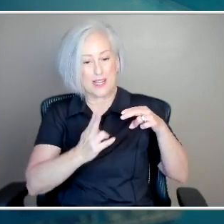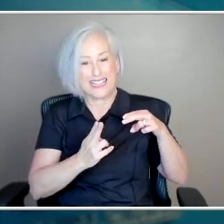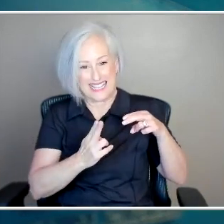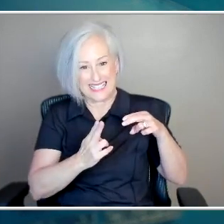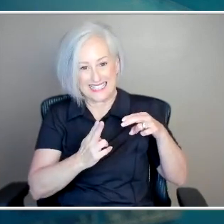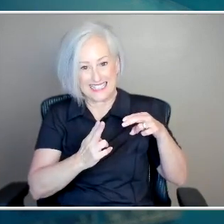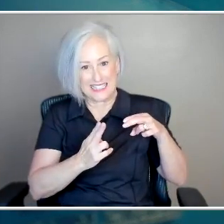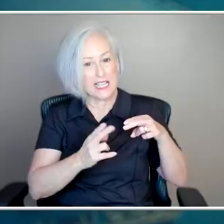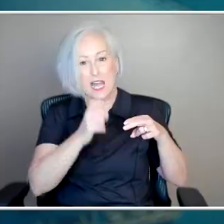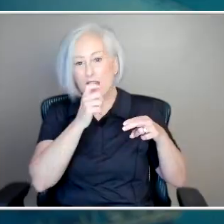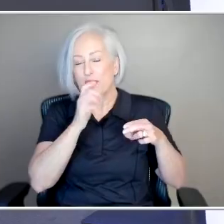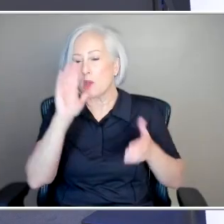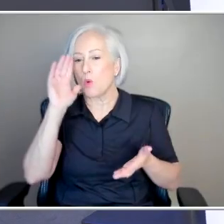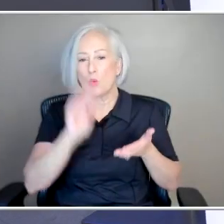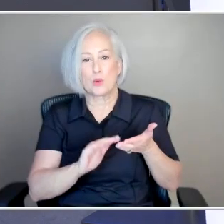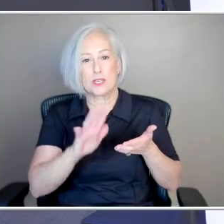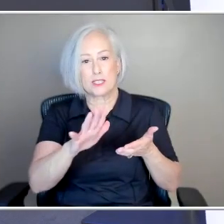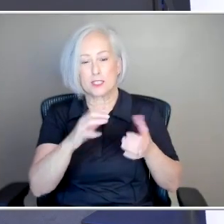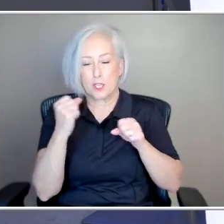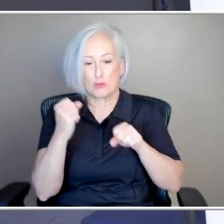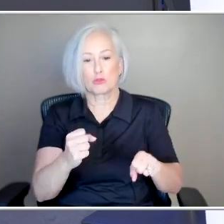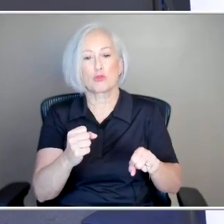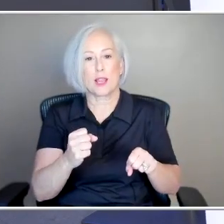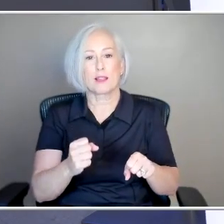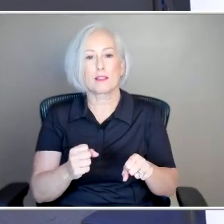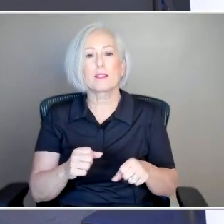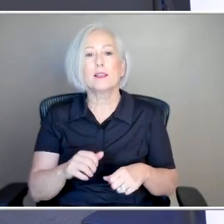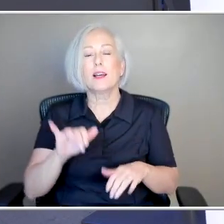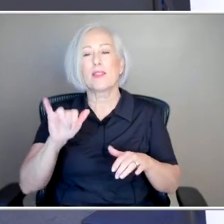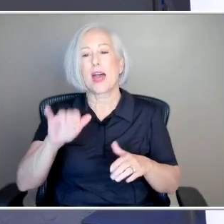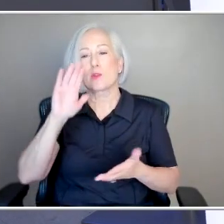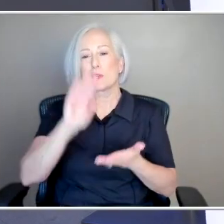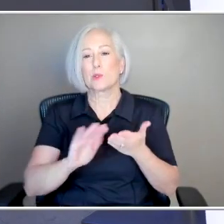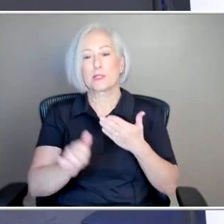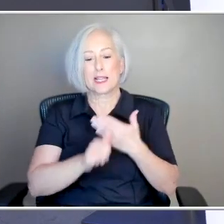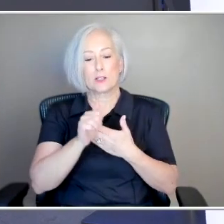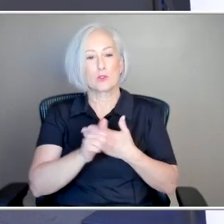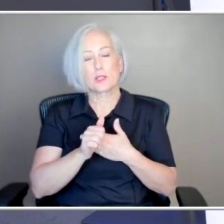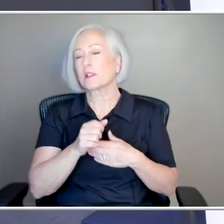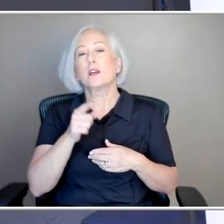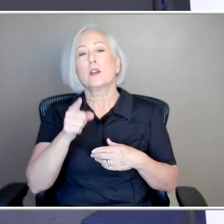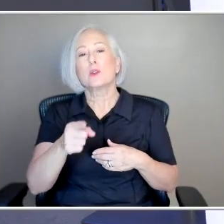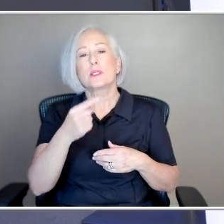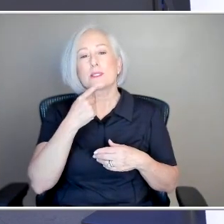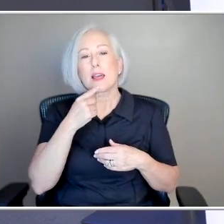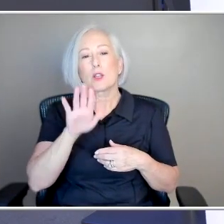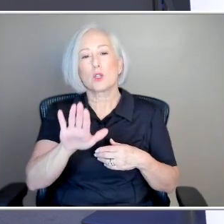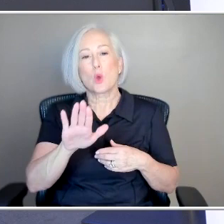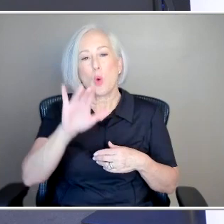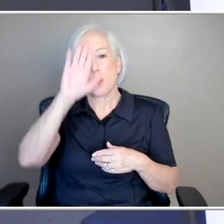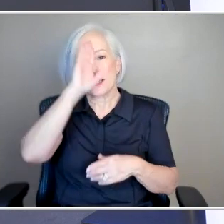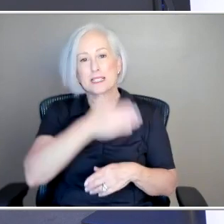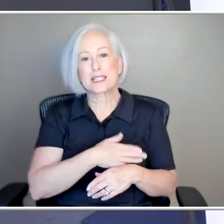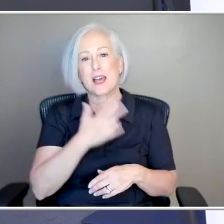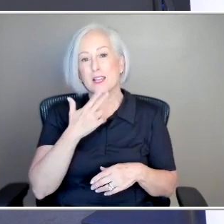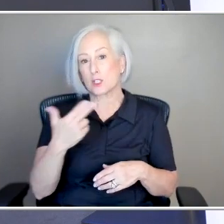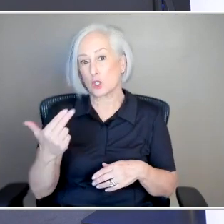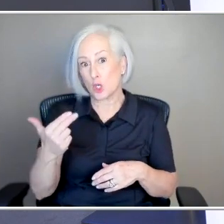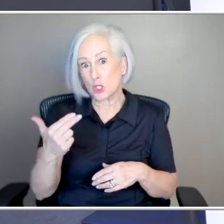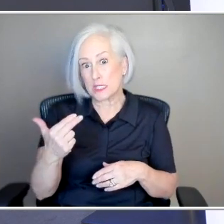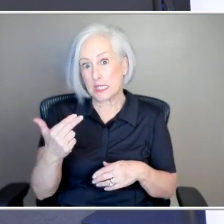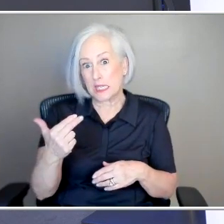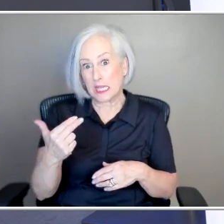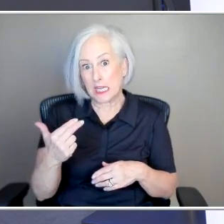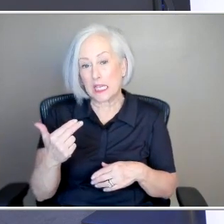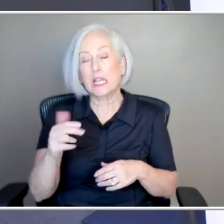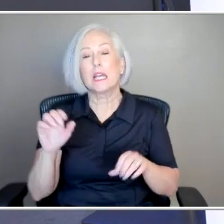that reduces the risk. Jeremy said, you mentioned that your 13-year-old son uses the Performance Center. Yeah. Is that just for injuries, or what do younger teens do